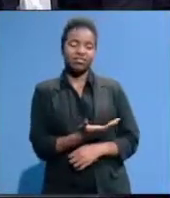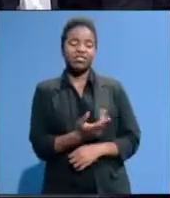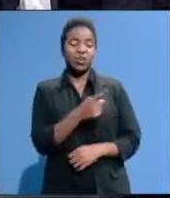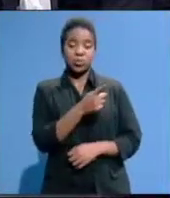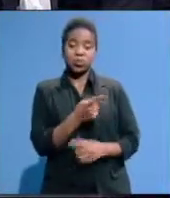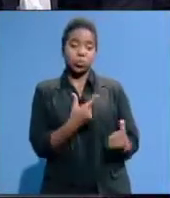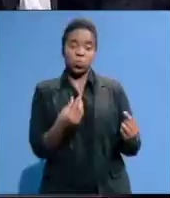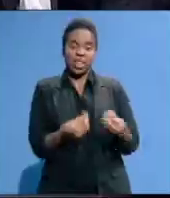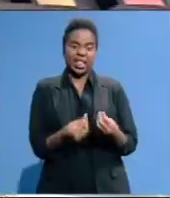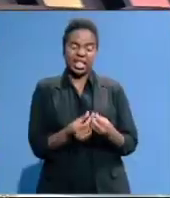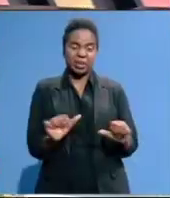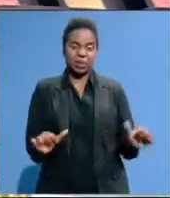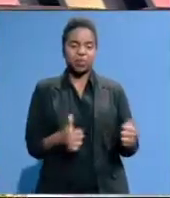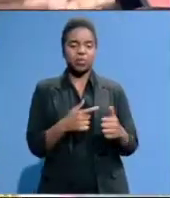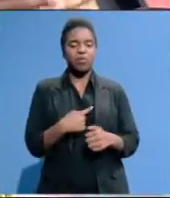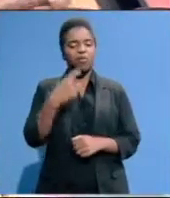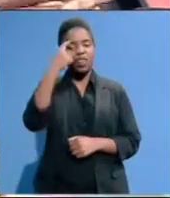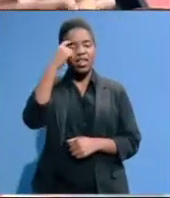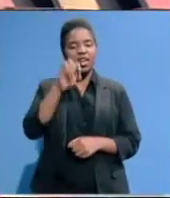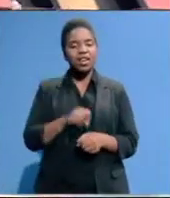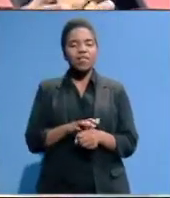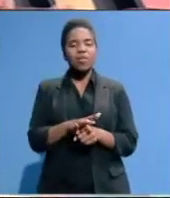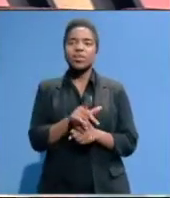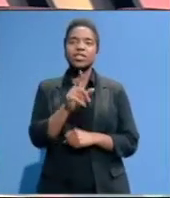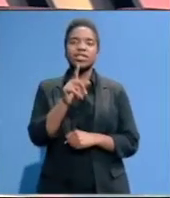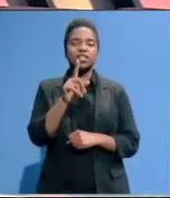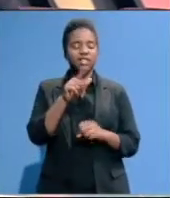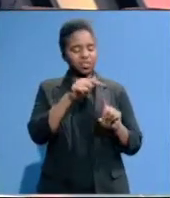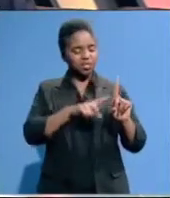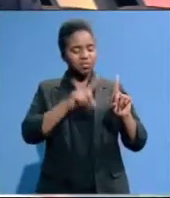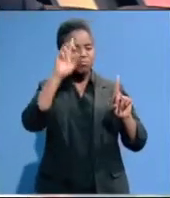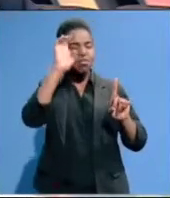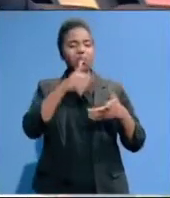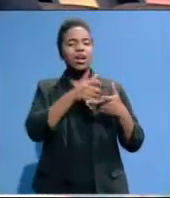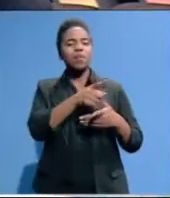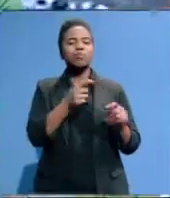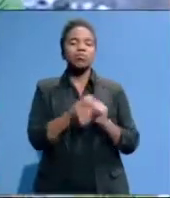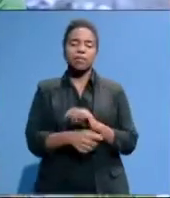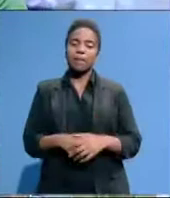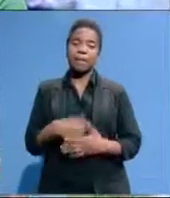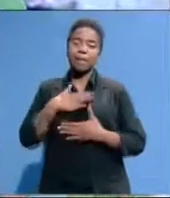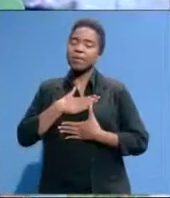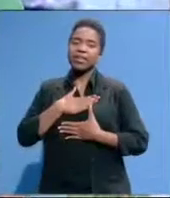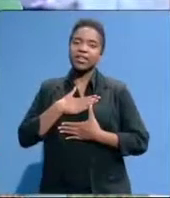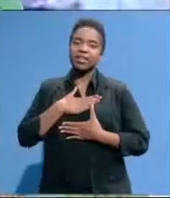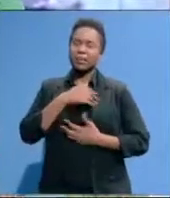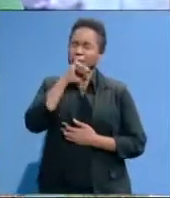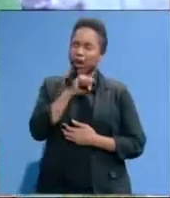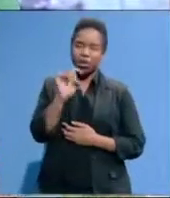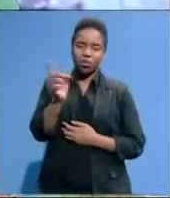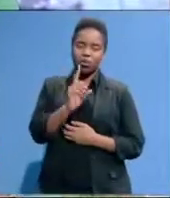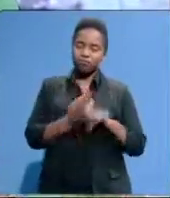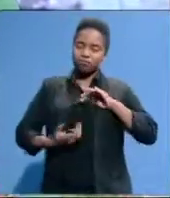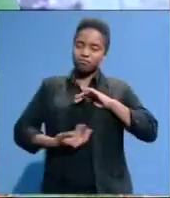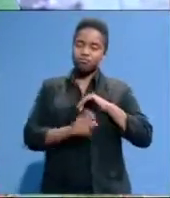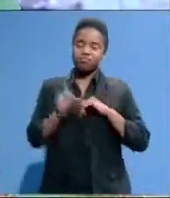do. How do you think the influence with that will help shape what you ultimately want to achieve? Robert, I'm a storyteller. One of the things that I'm very